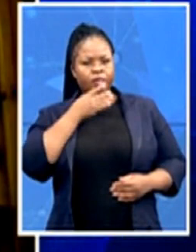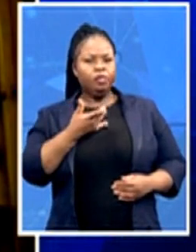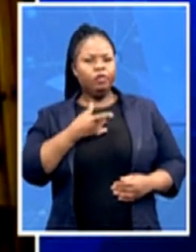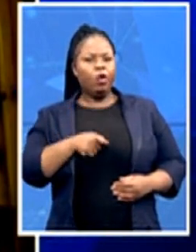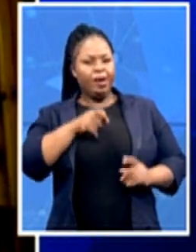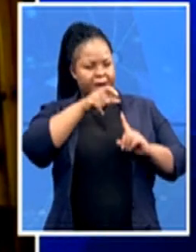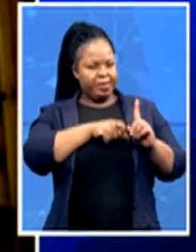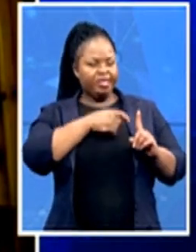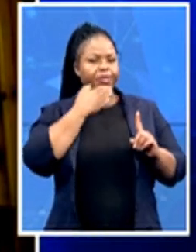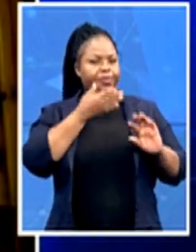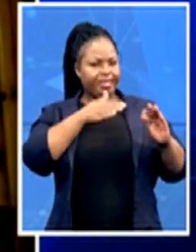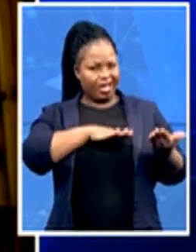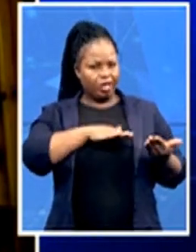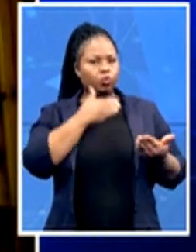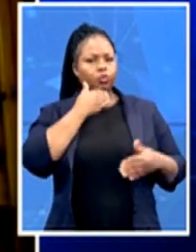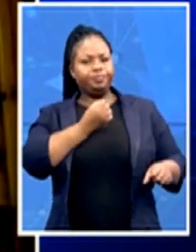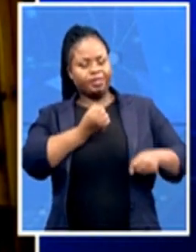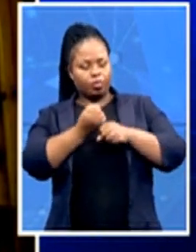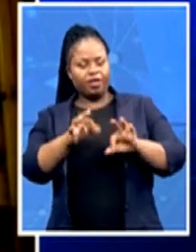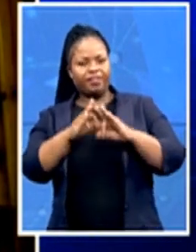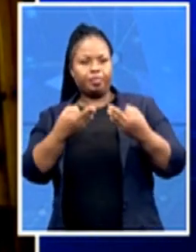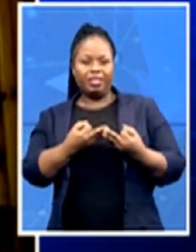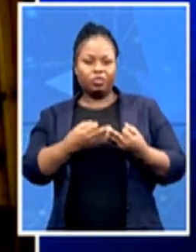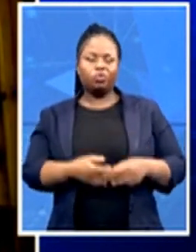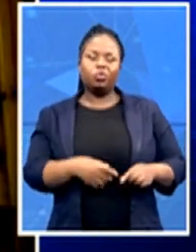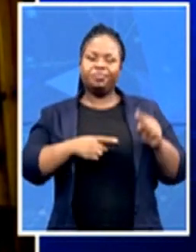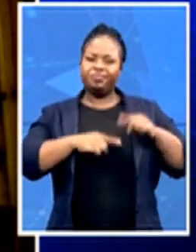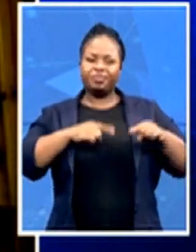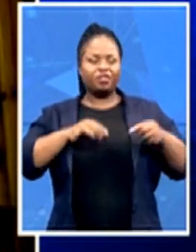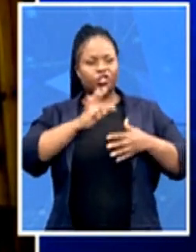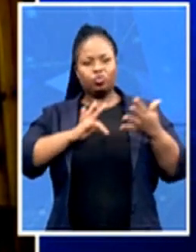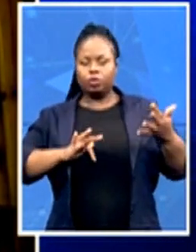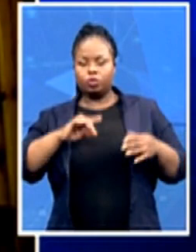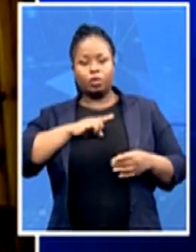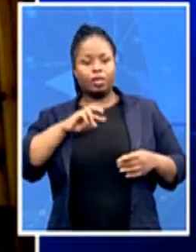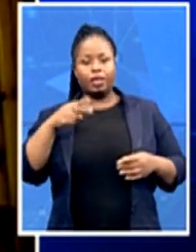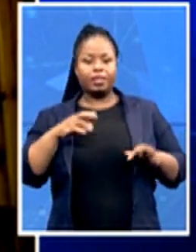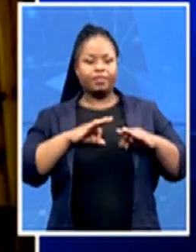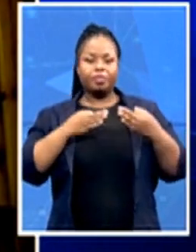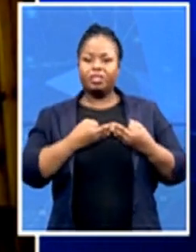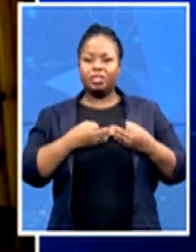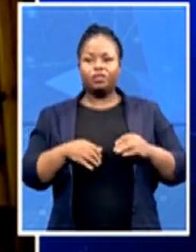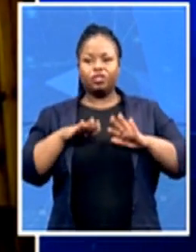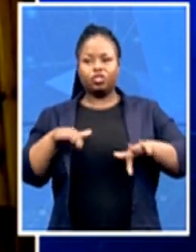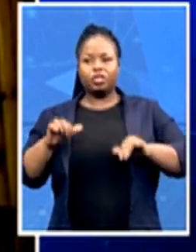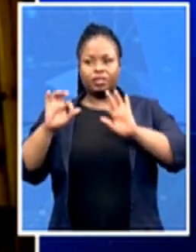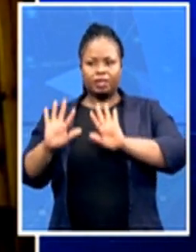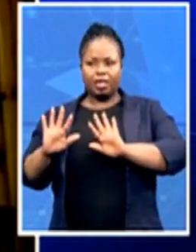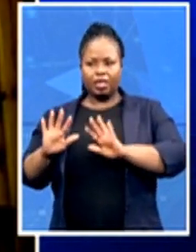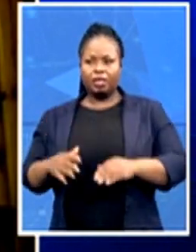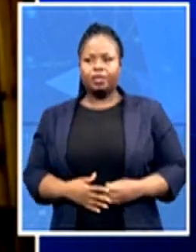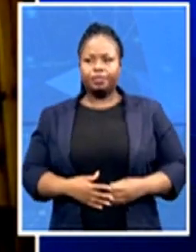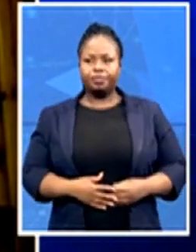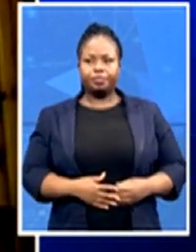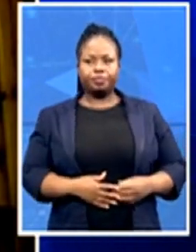different families come with different dynamics. Some families have 10 dependents, some families have 2 dependents. So it's important to break this down so